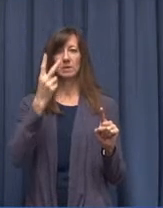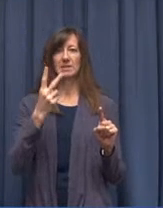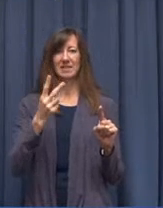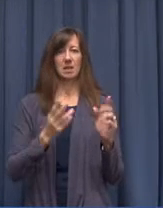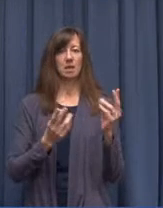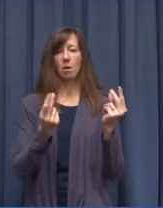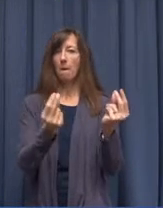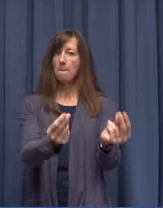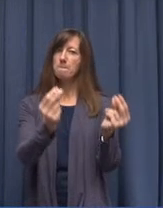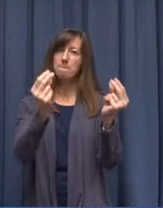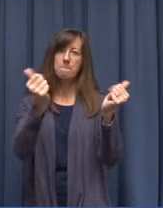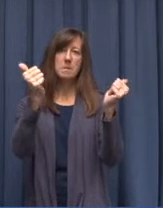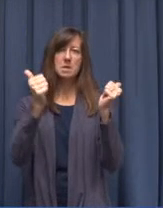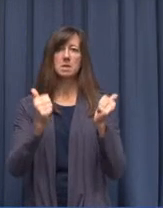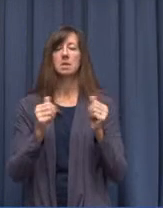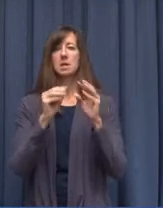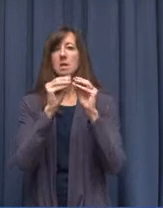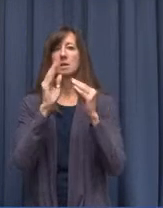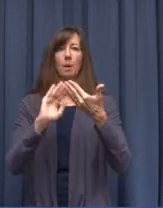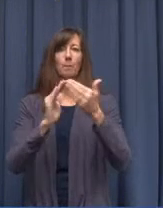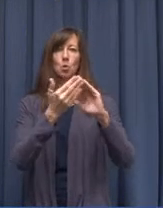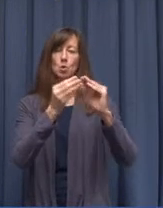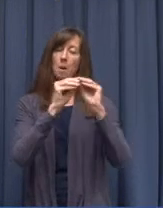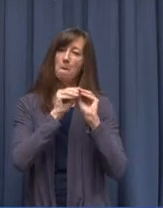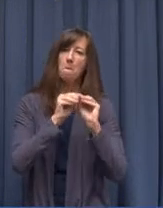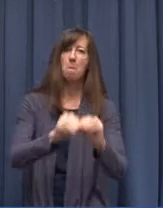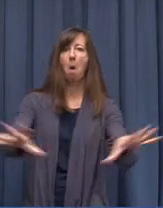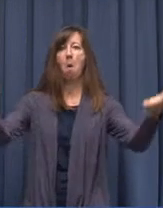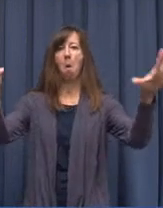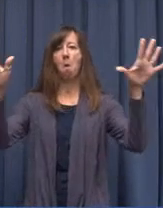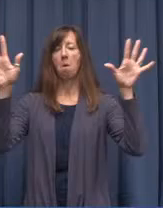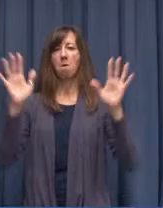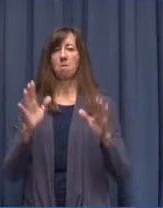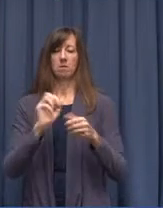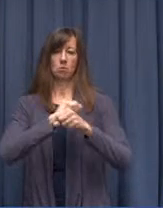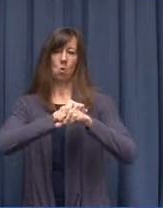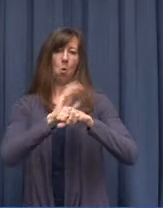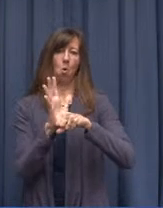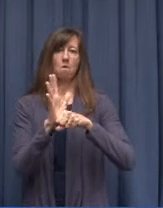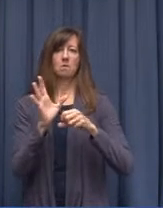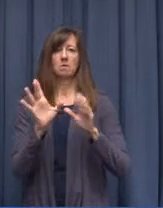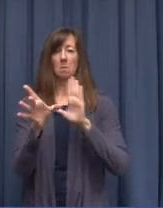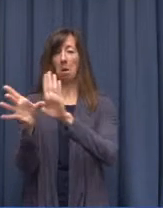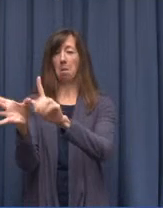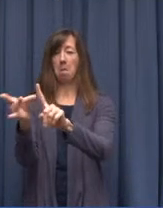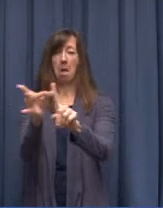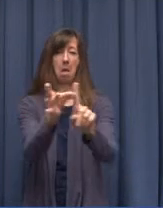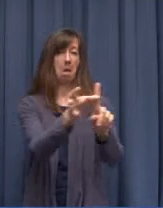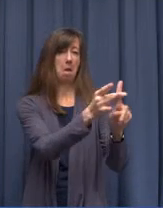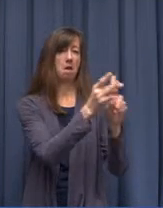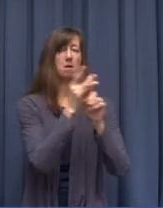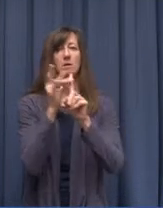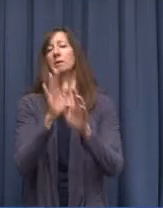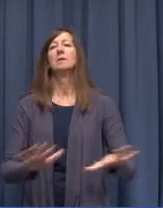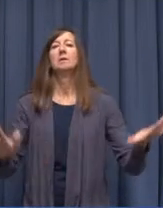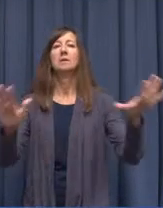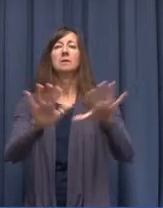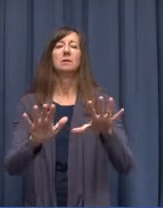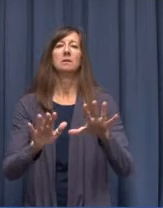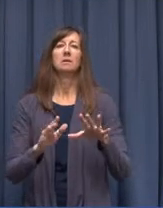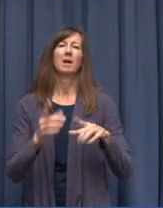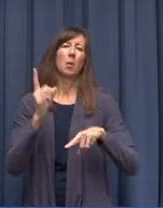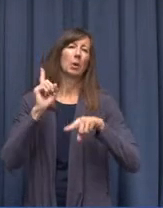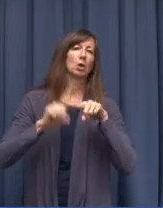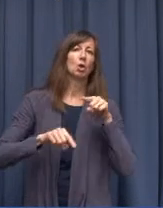almost immediately to a community spread situation where there was widespread transmission. We weren't able to really locate clusters